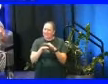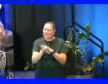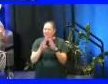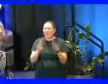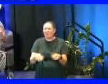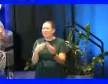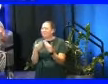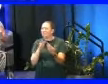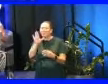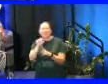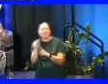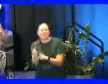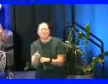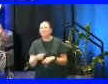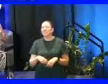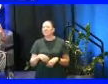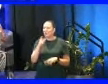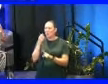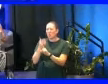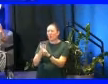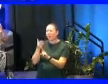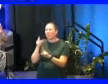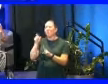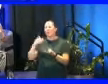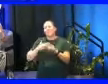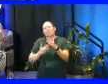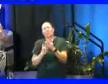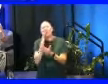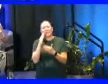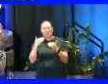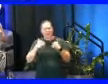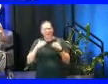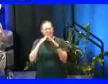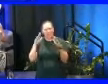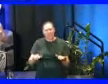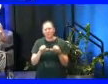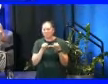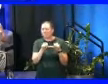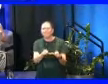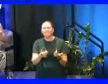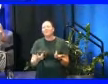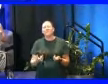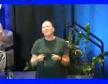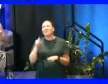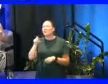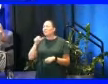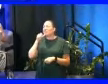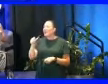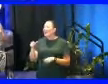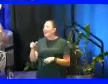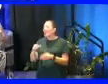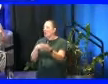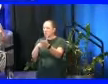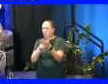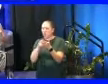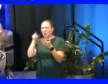like what's your circumstance, you have the right to have a house, to be in housing. And it shouldn't be because you